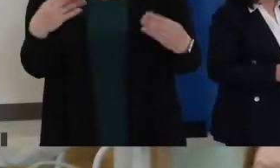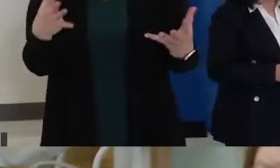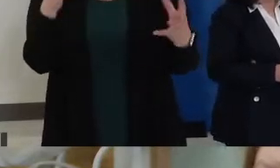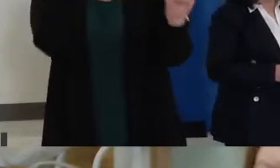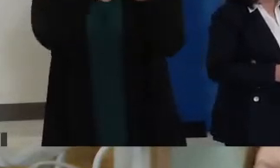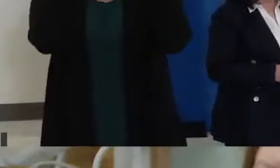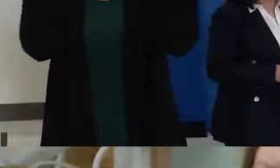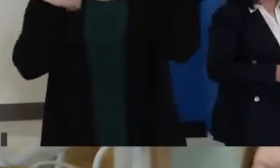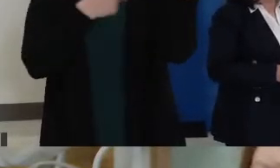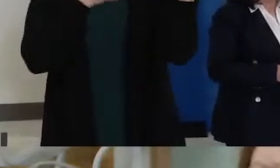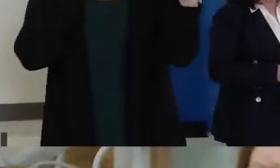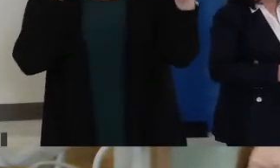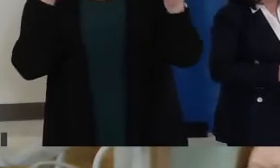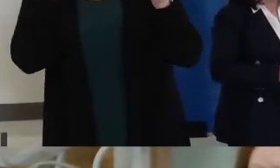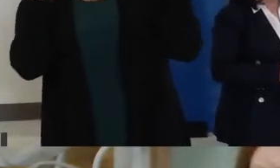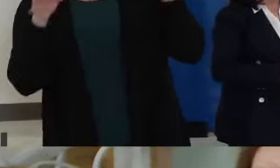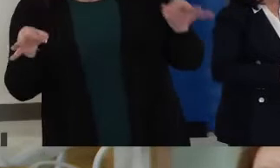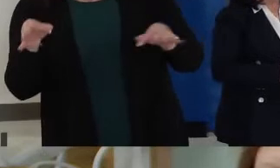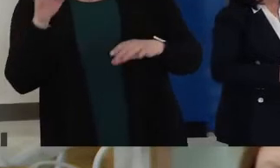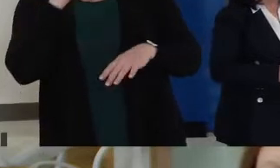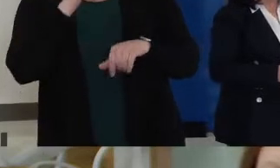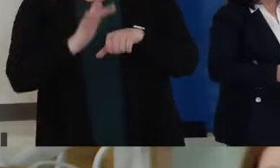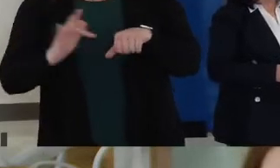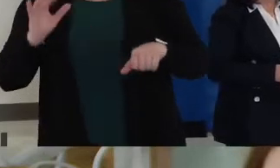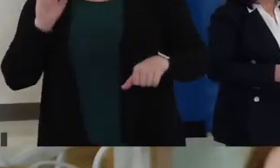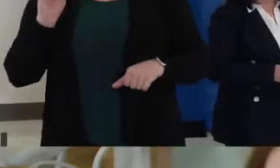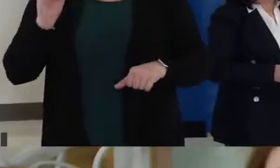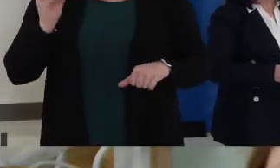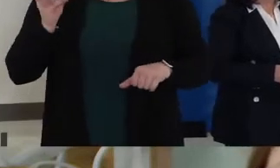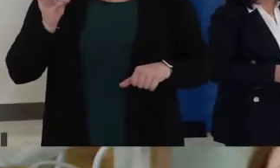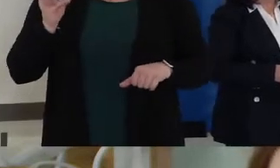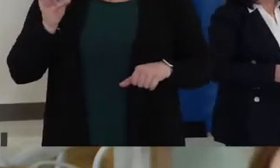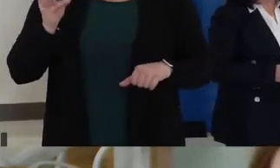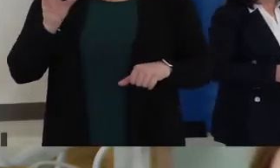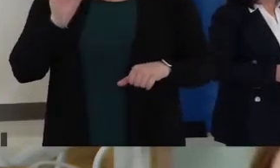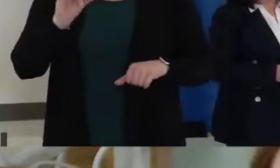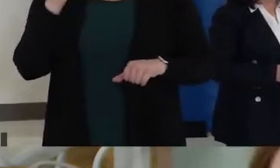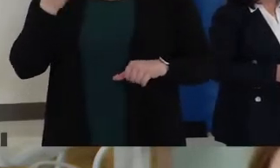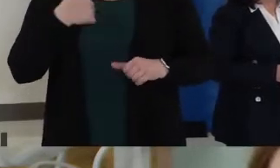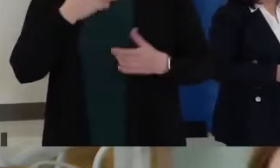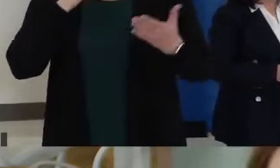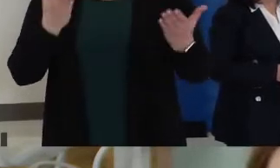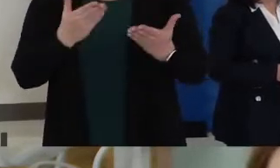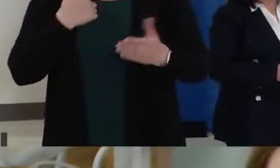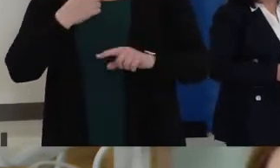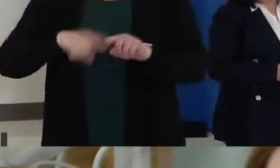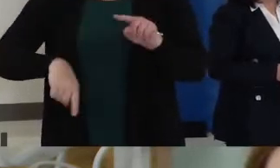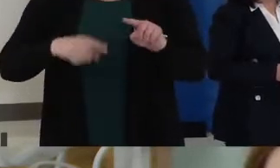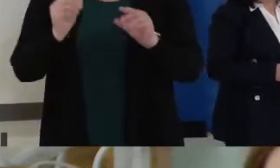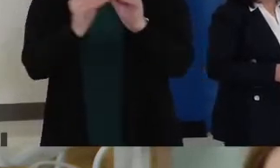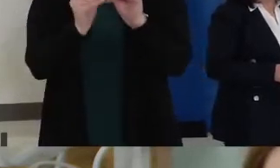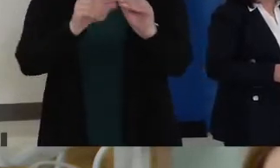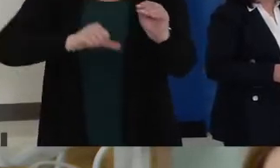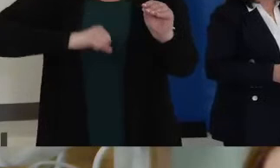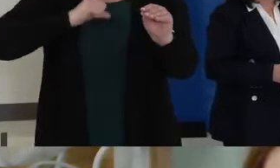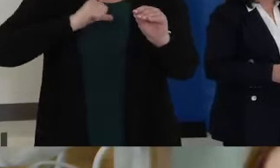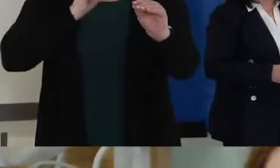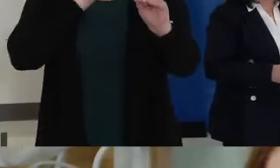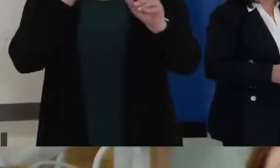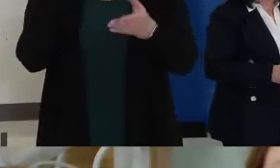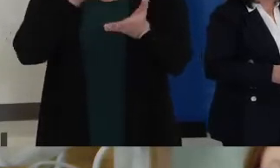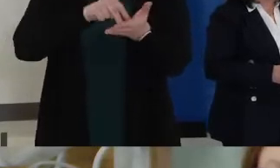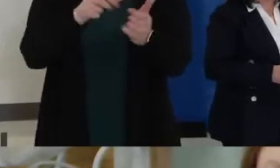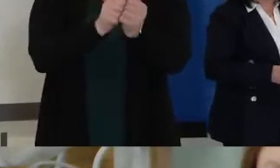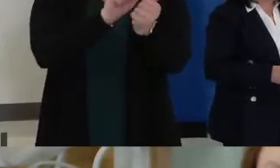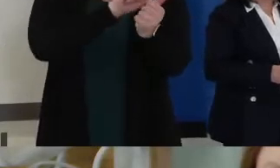in the early and late 60s. And that's why I'm here, and I couldn't be more proud to be here with all of you on